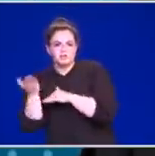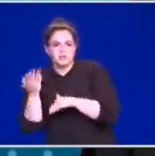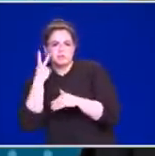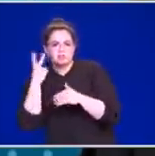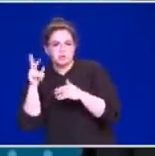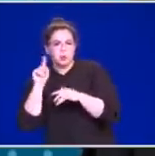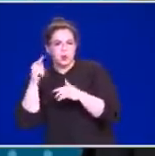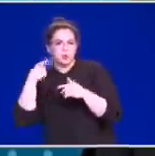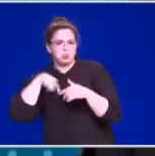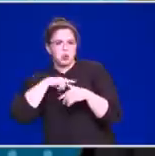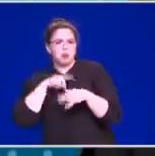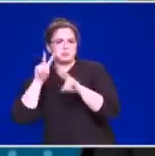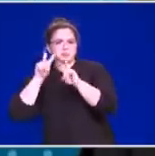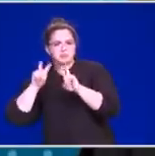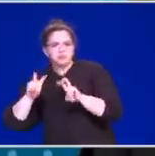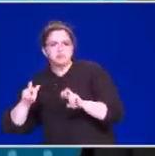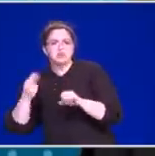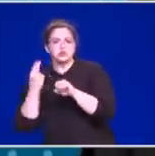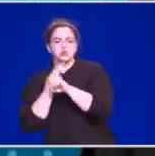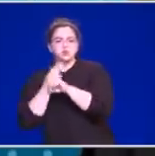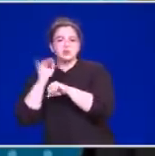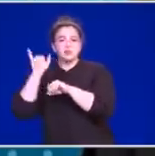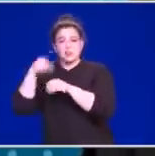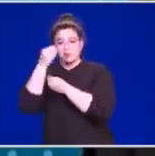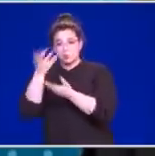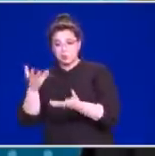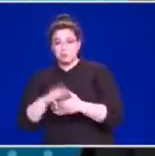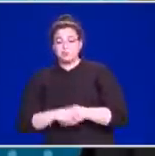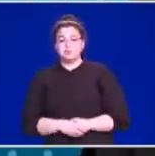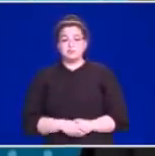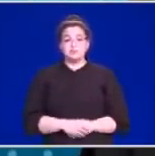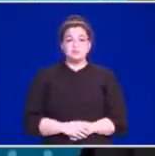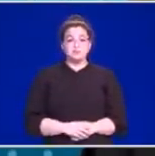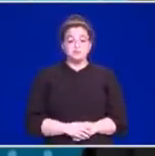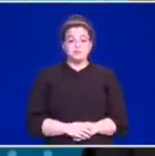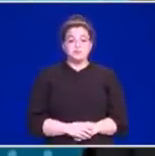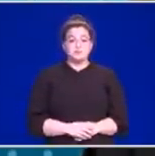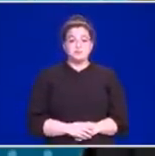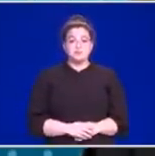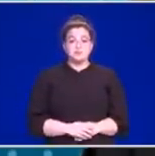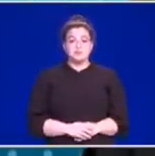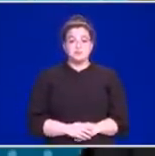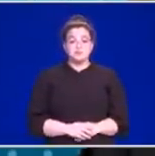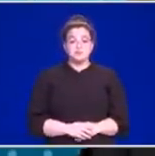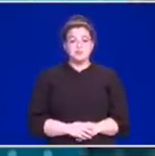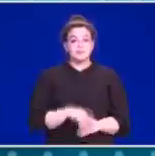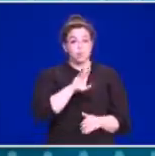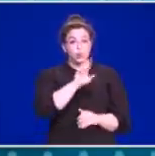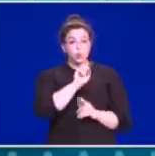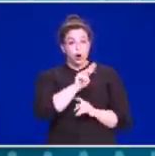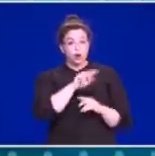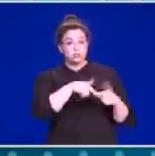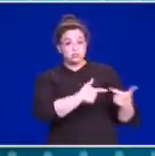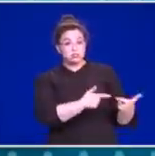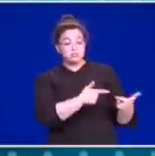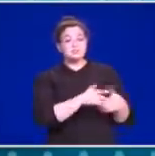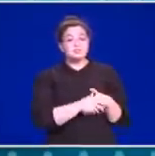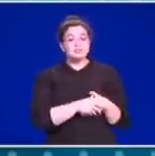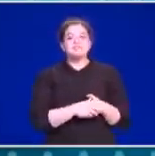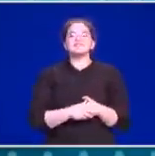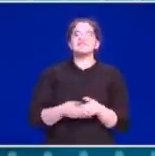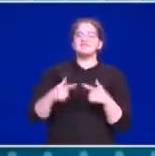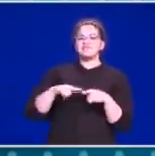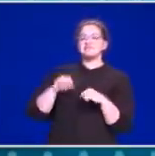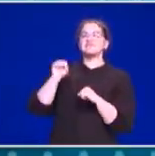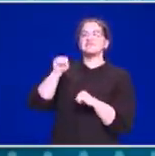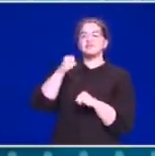in our analyses and using disclosure avoidance and differential privacy. Ron? Yes, so